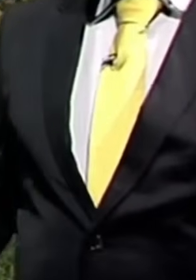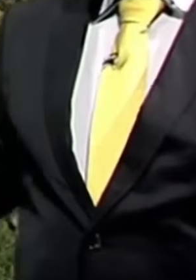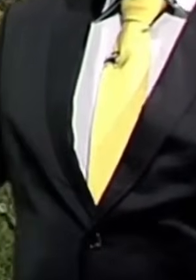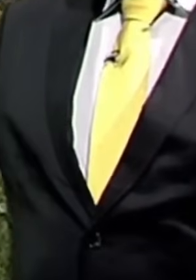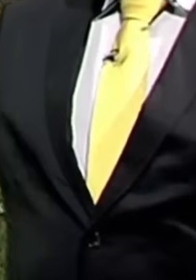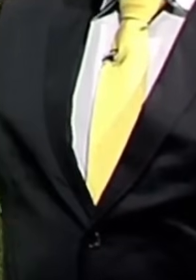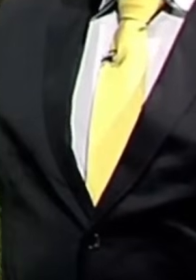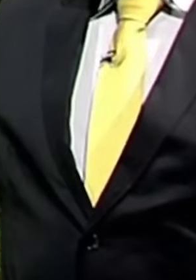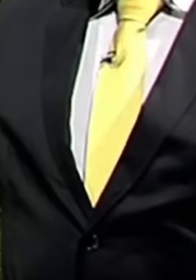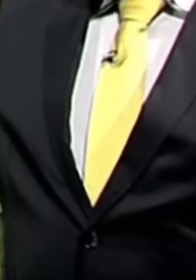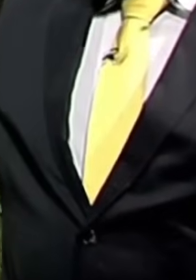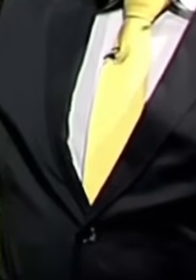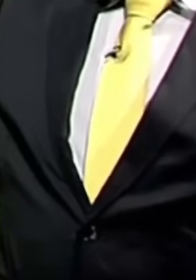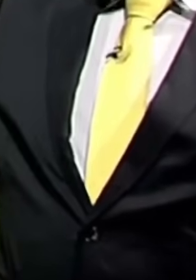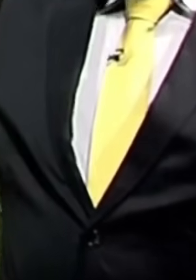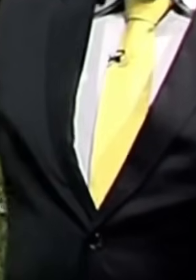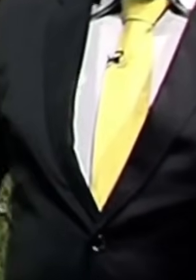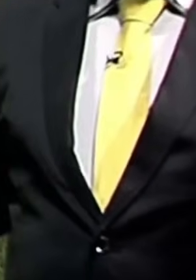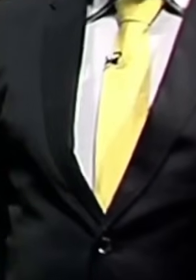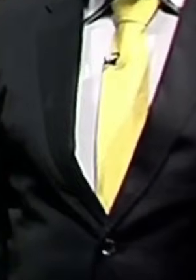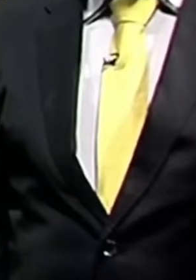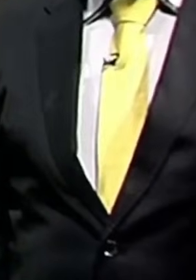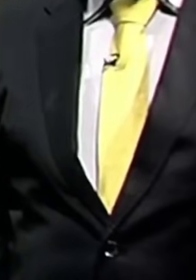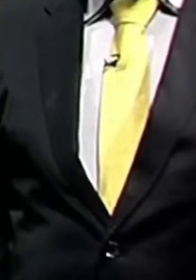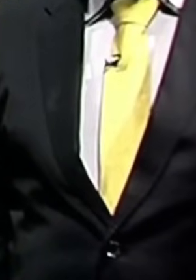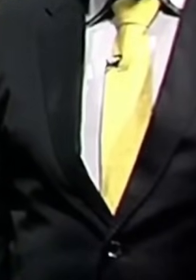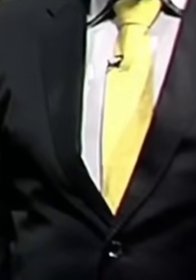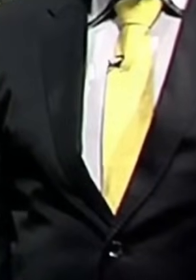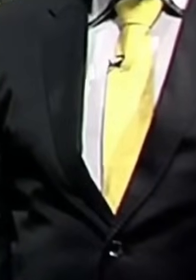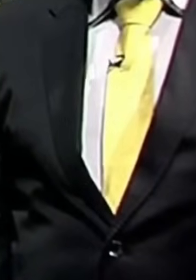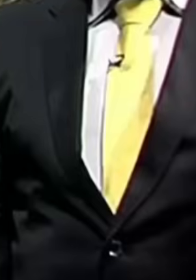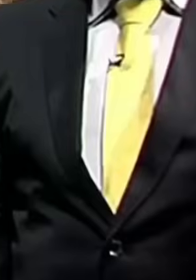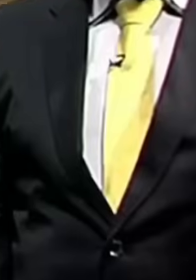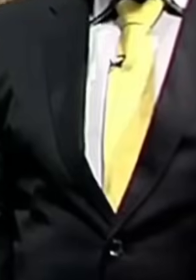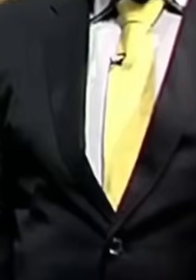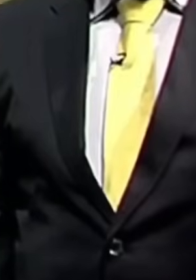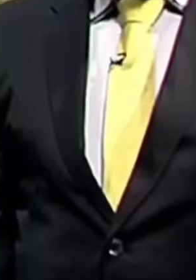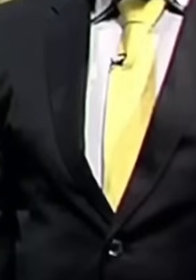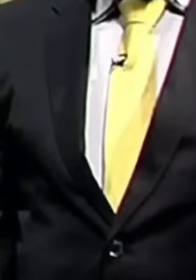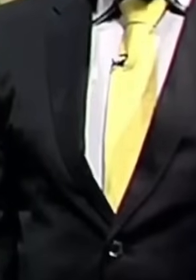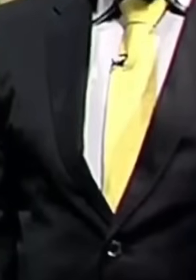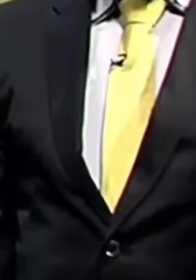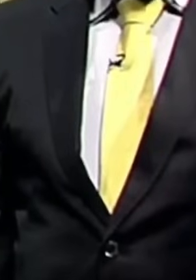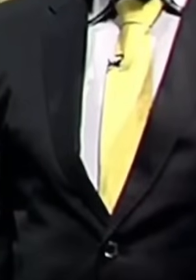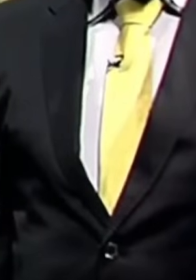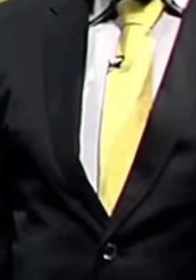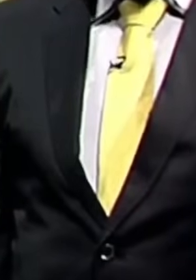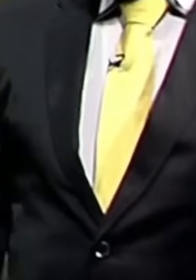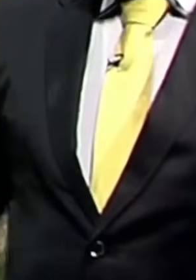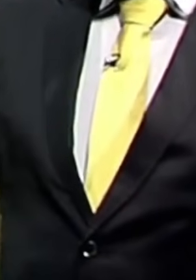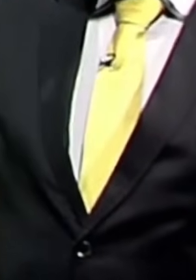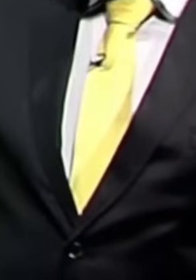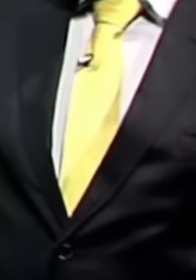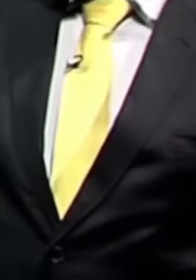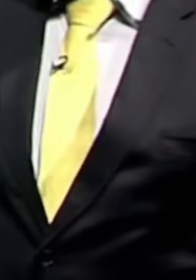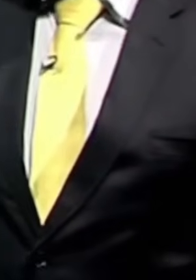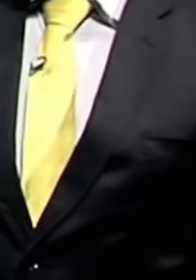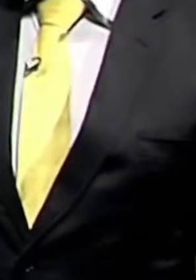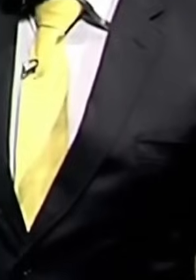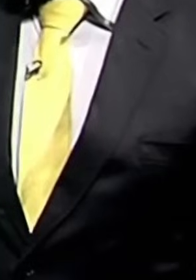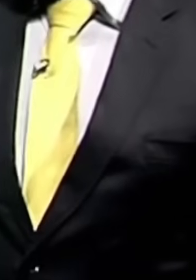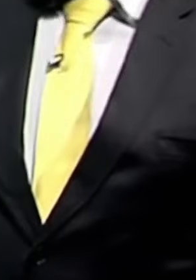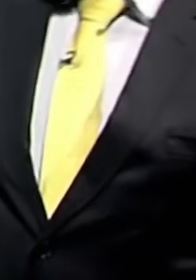tsa mashwabile metsomeno mo Johannesburg ha le Pretoria be tsa mashwabile metsetseng ka mane ka province ya Limpopo ha re shebile sebaka sa ne sa le phalale di tla fitla tsa